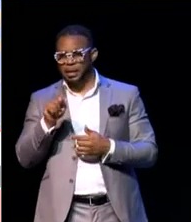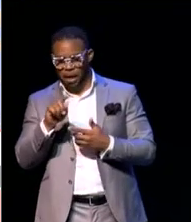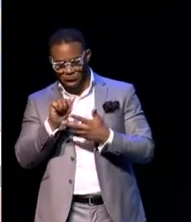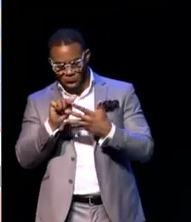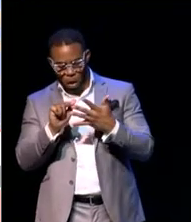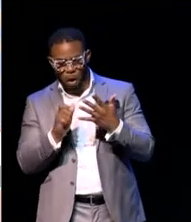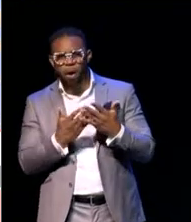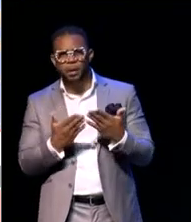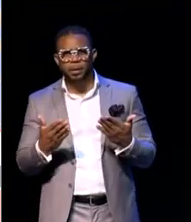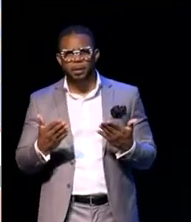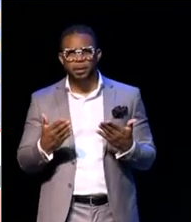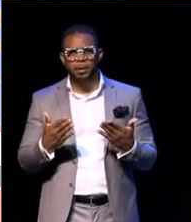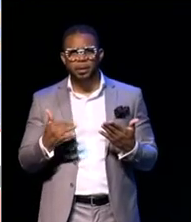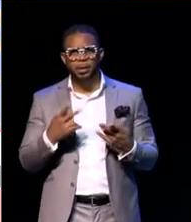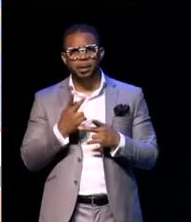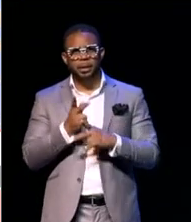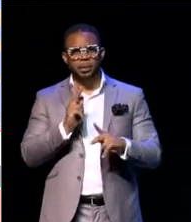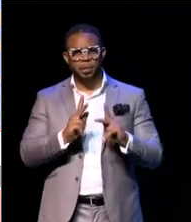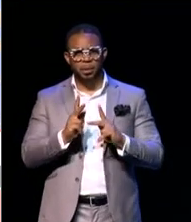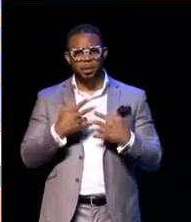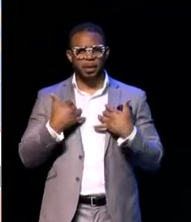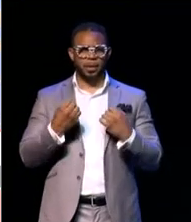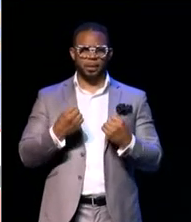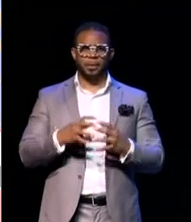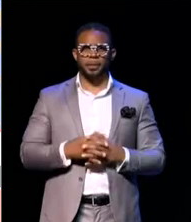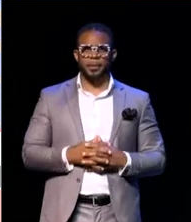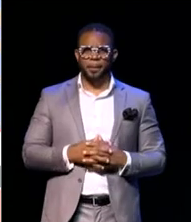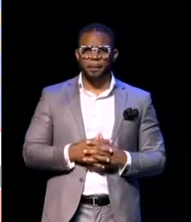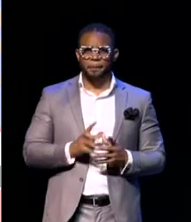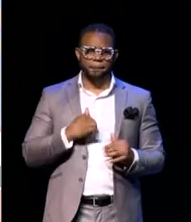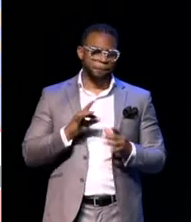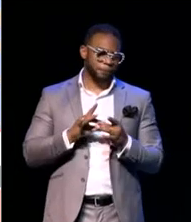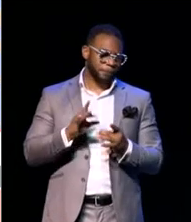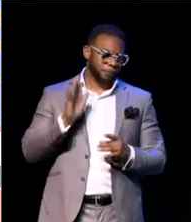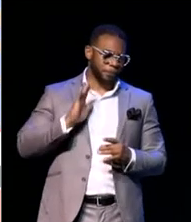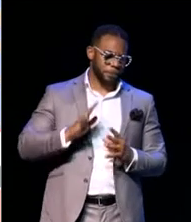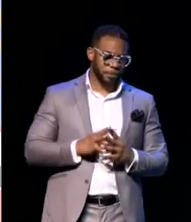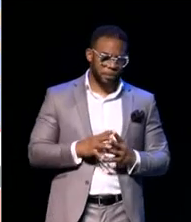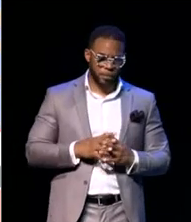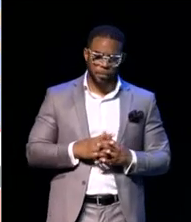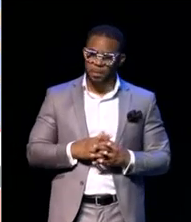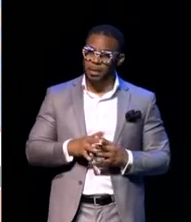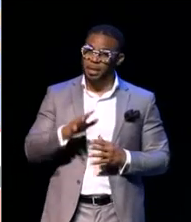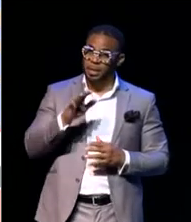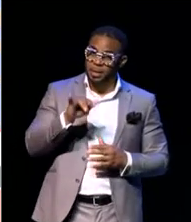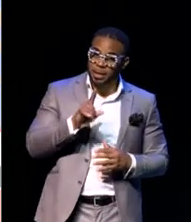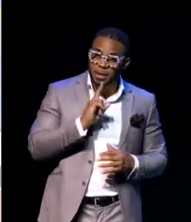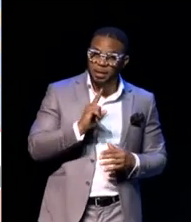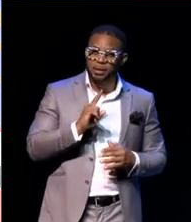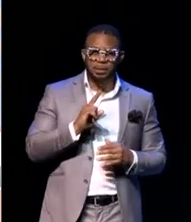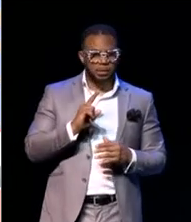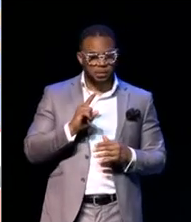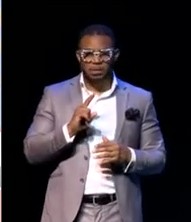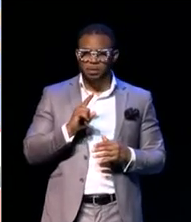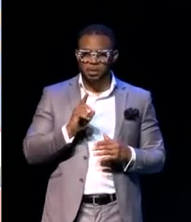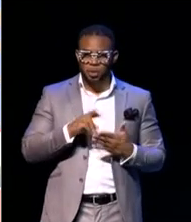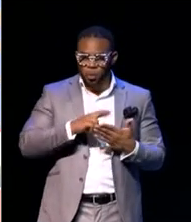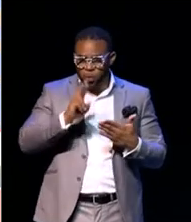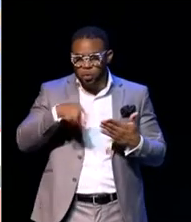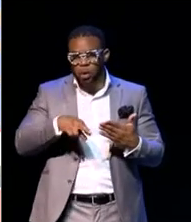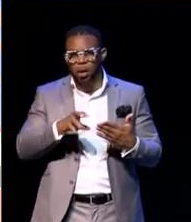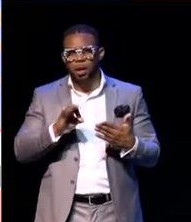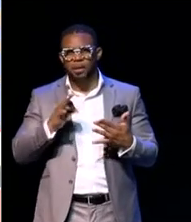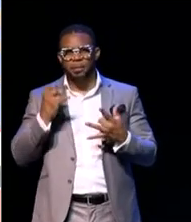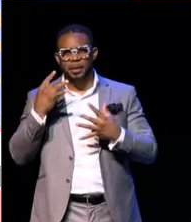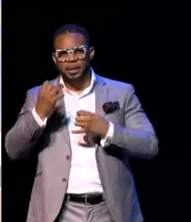the things that keep people healthy. As I said before, that is an undeniable result